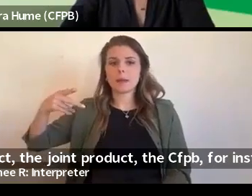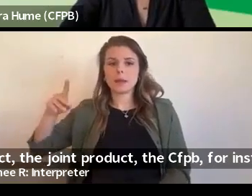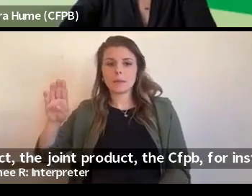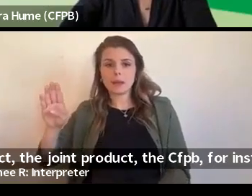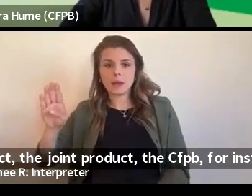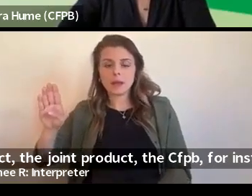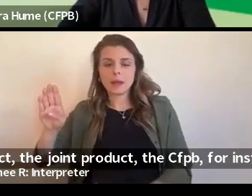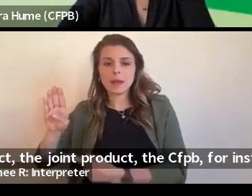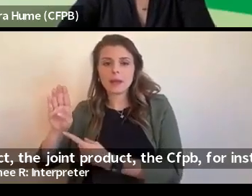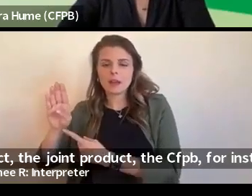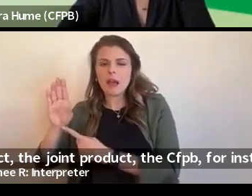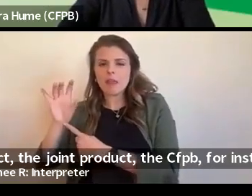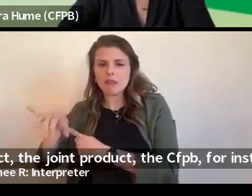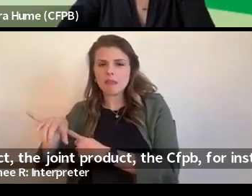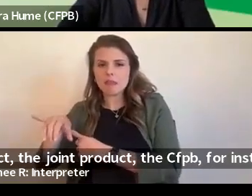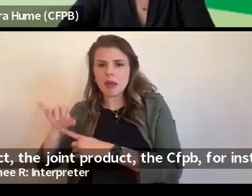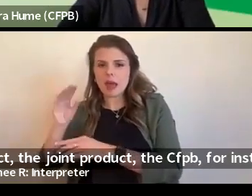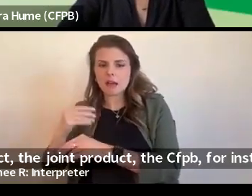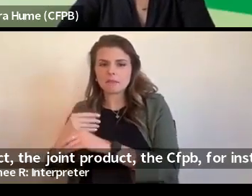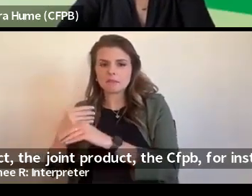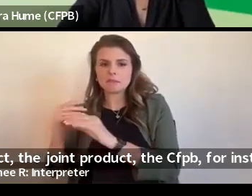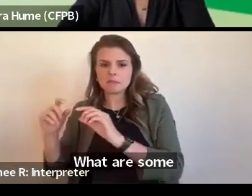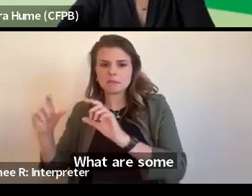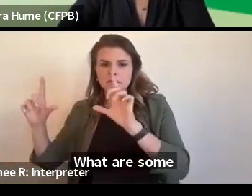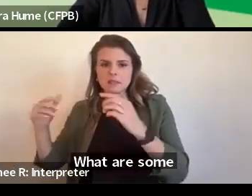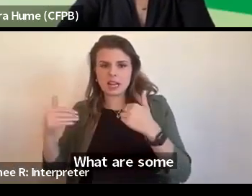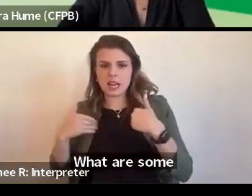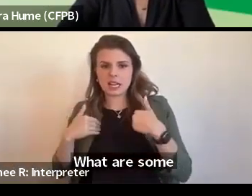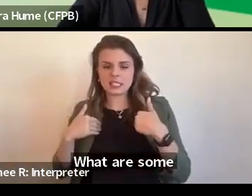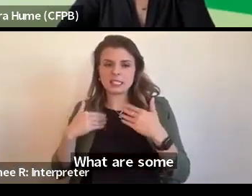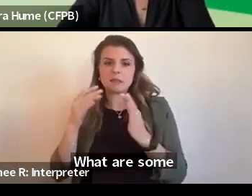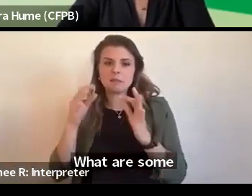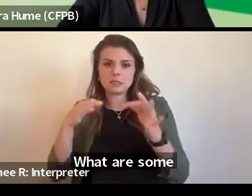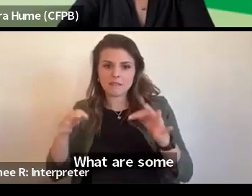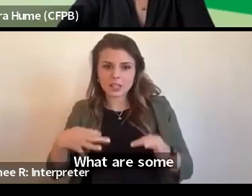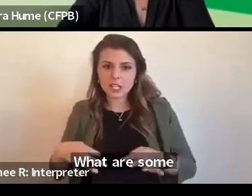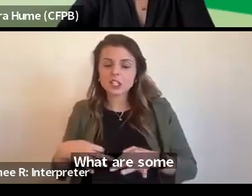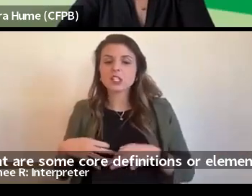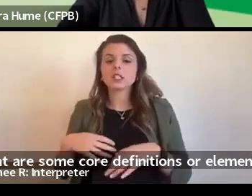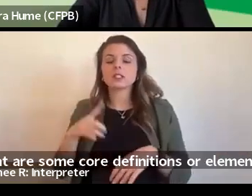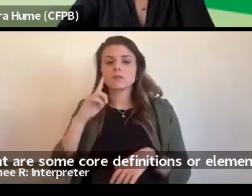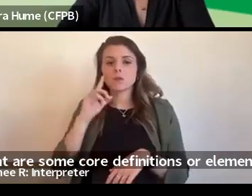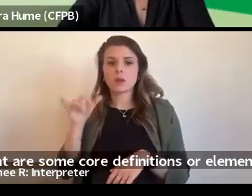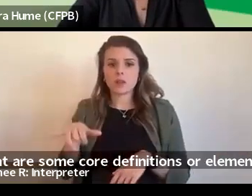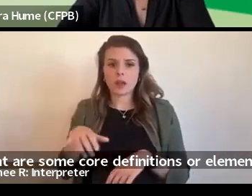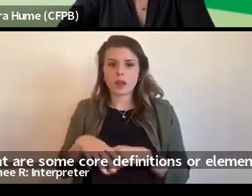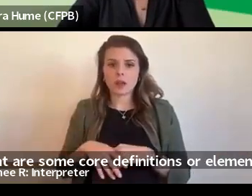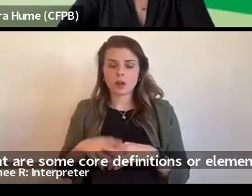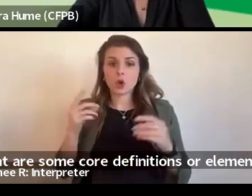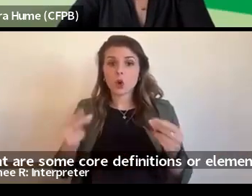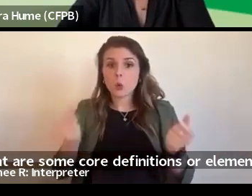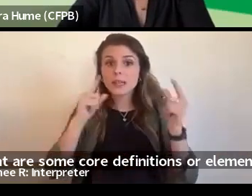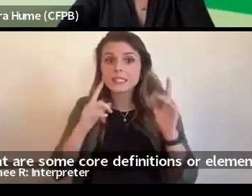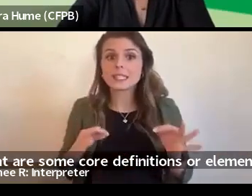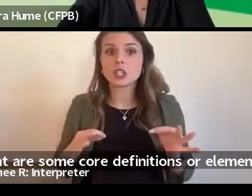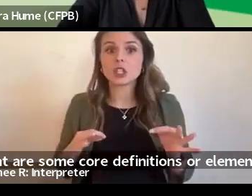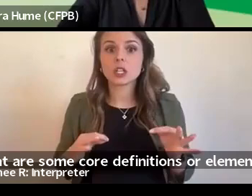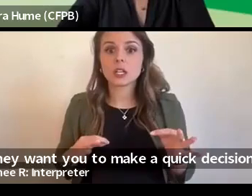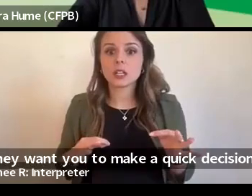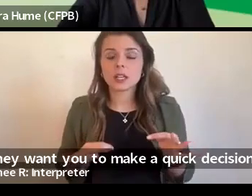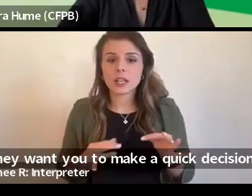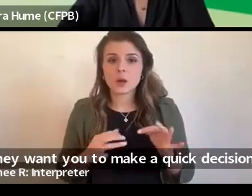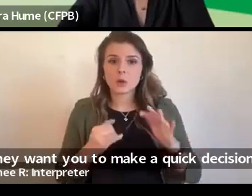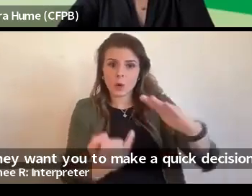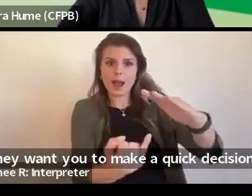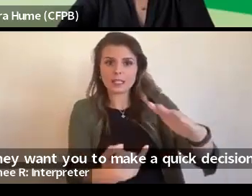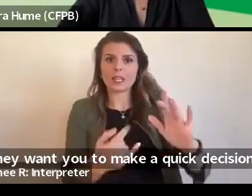core definitions or elements? Well, they want you to make a quick decision. They want to isolate you from that